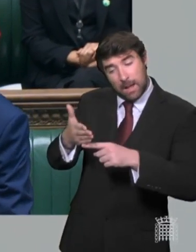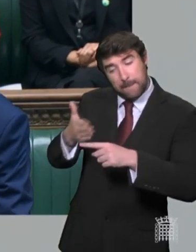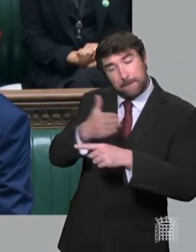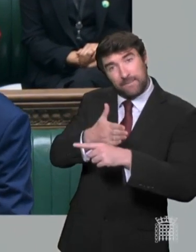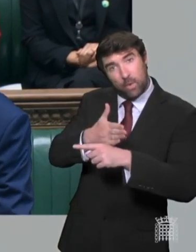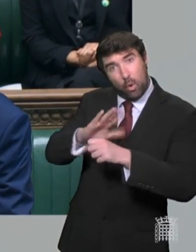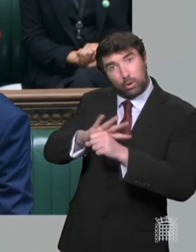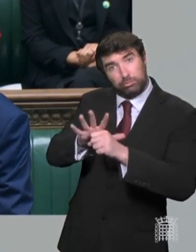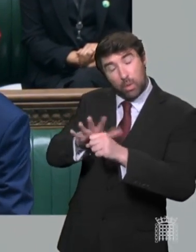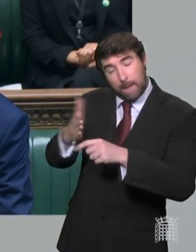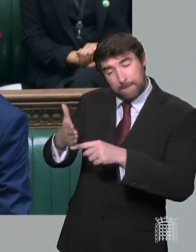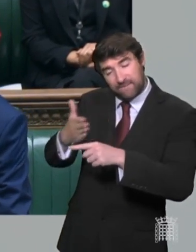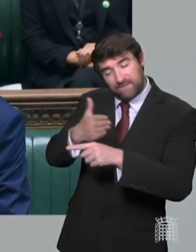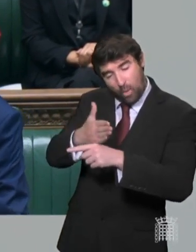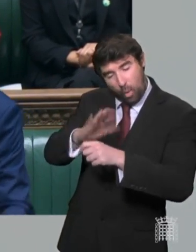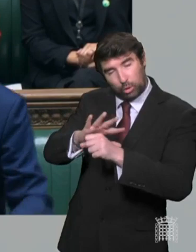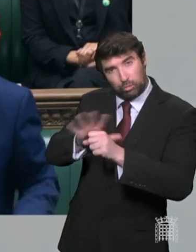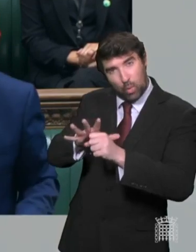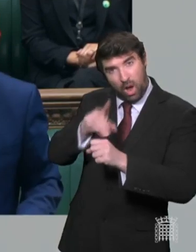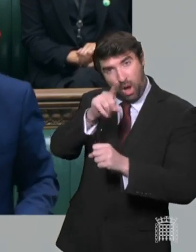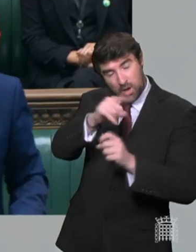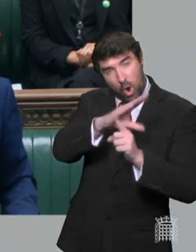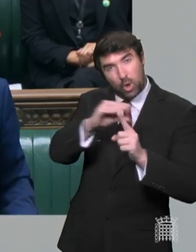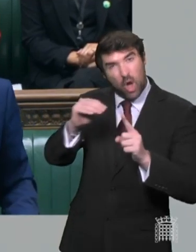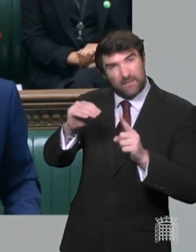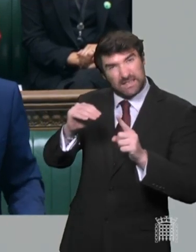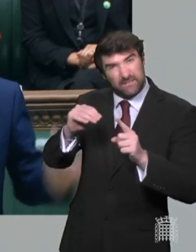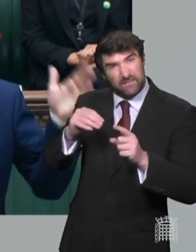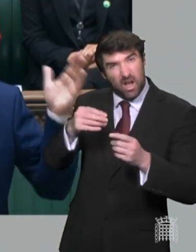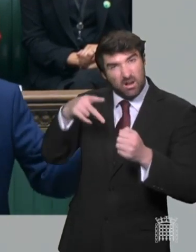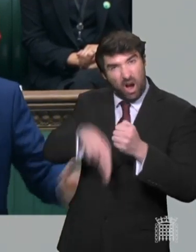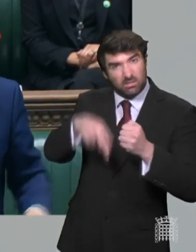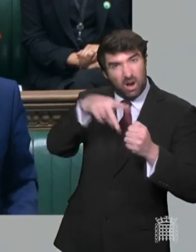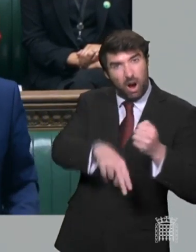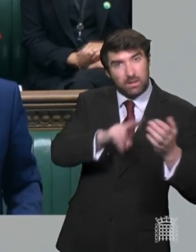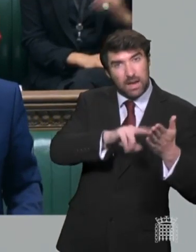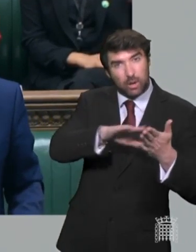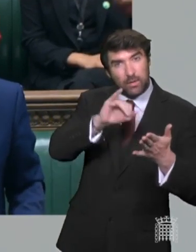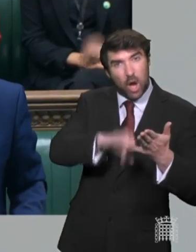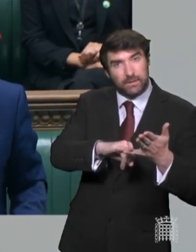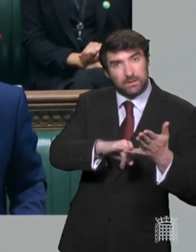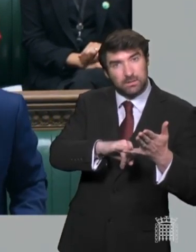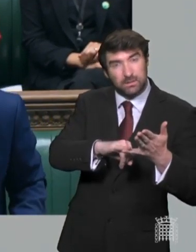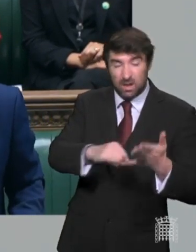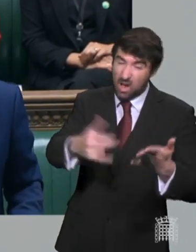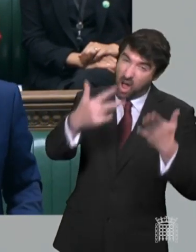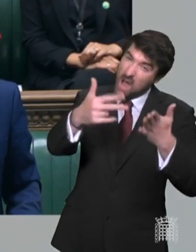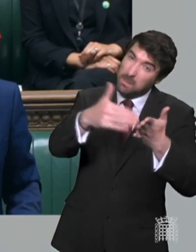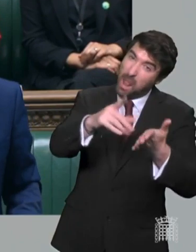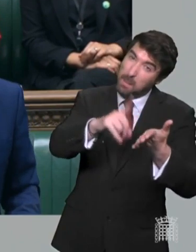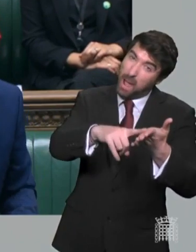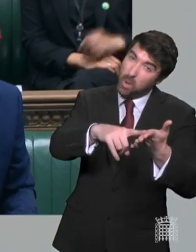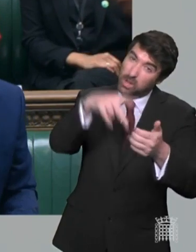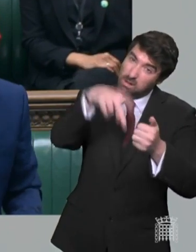million out of social care before the pandemic, then wasted billions of pounds of taxpayers' money on dodgy